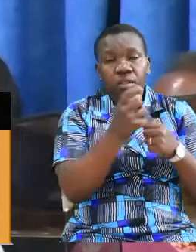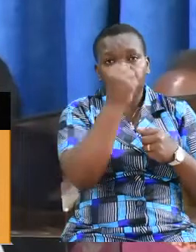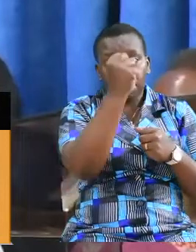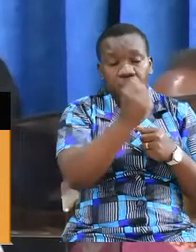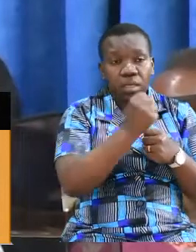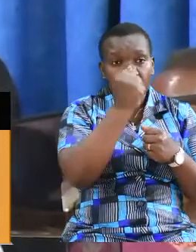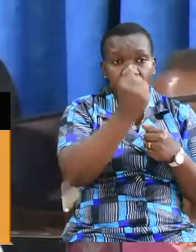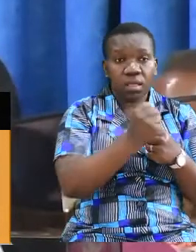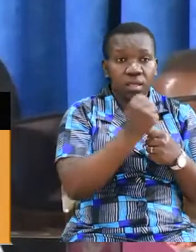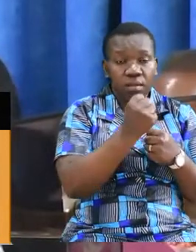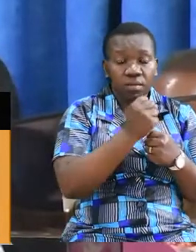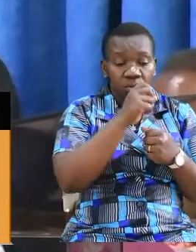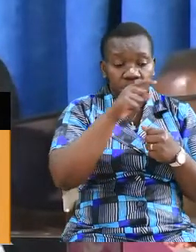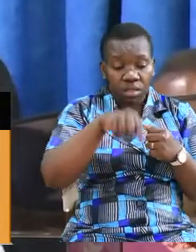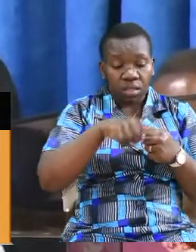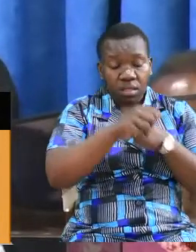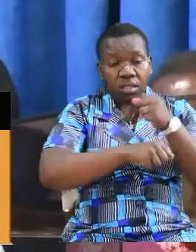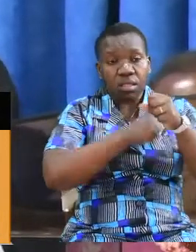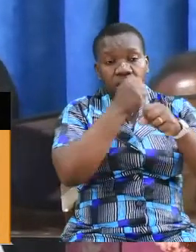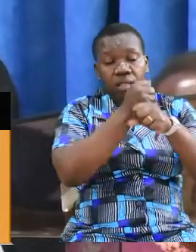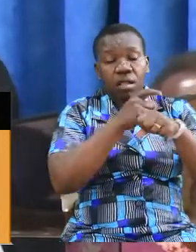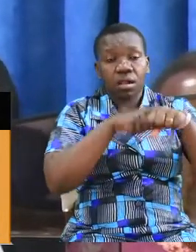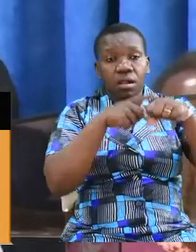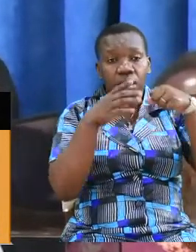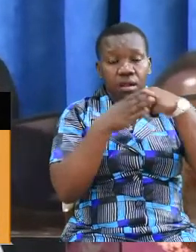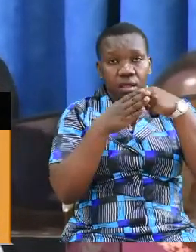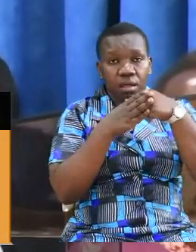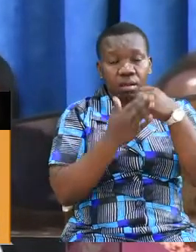2023 at 9 a.m.